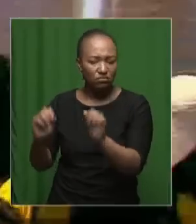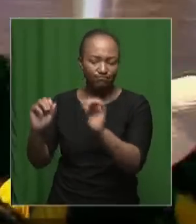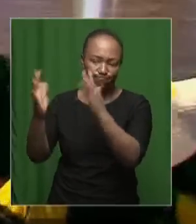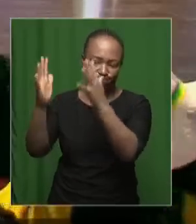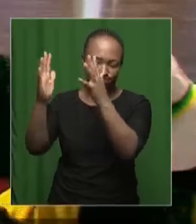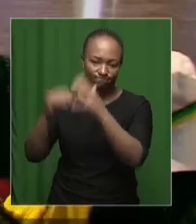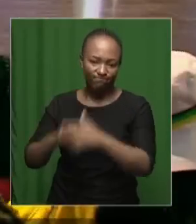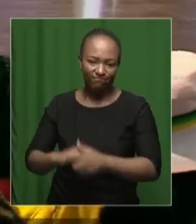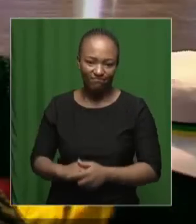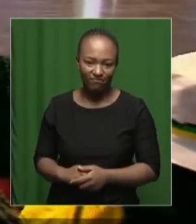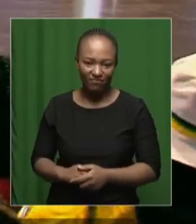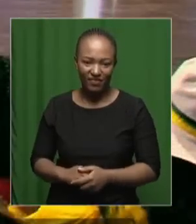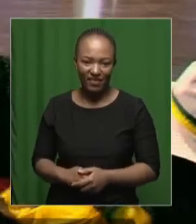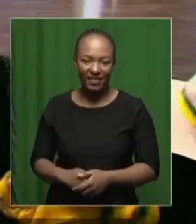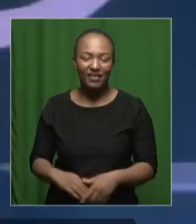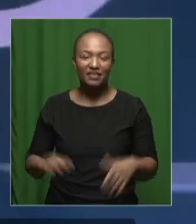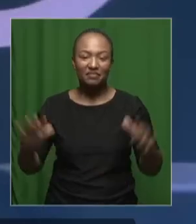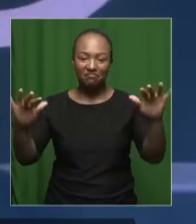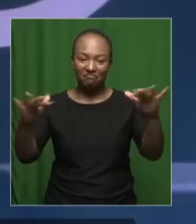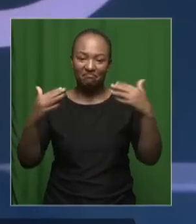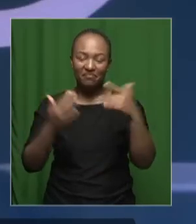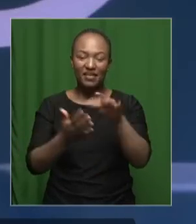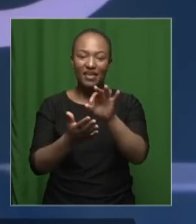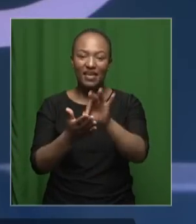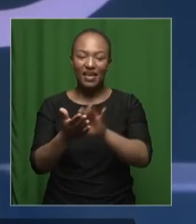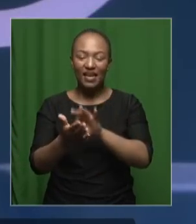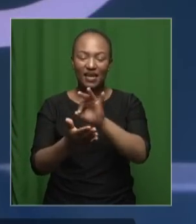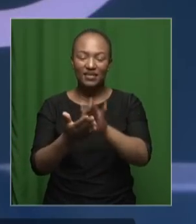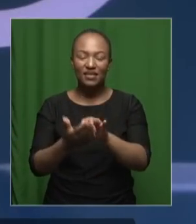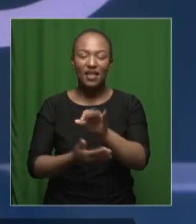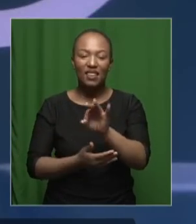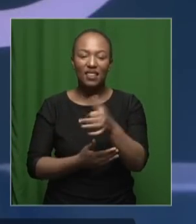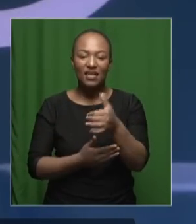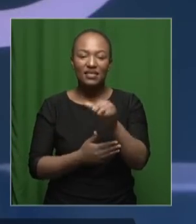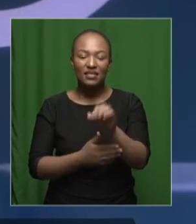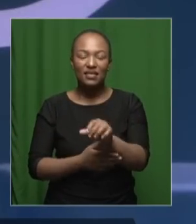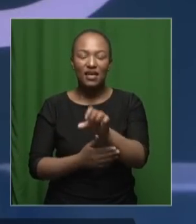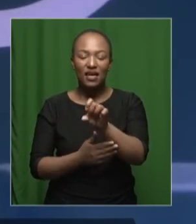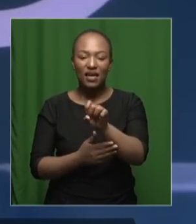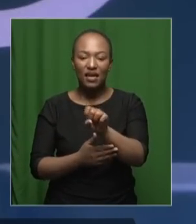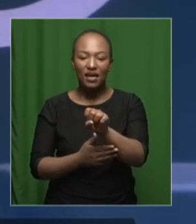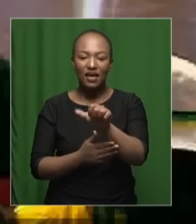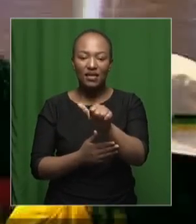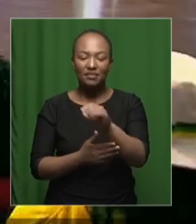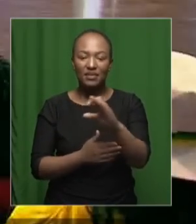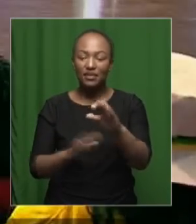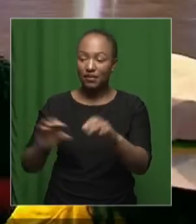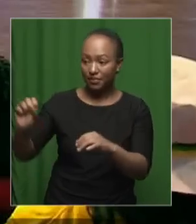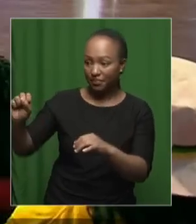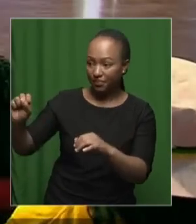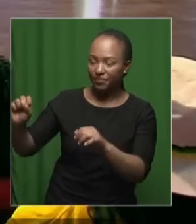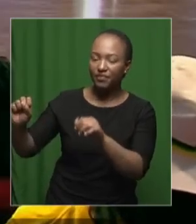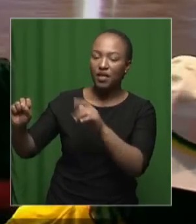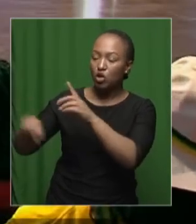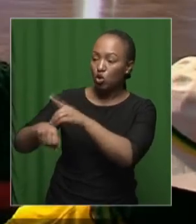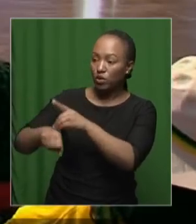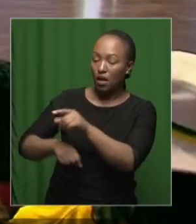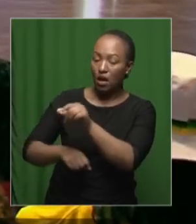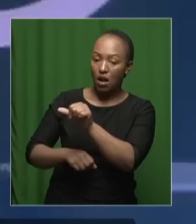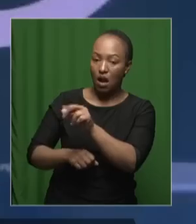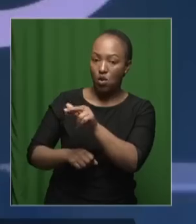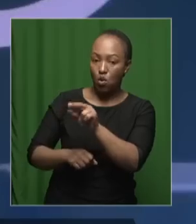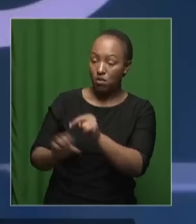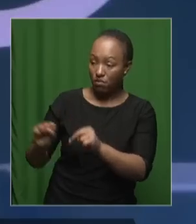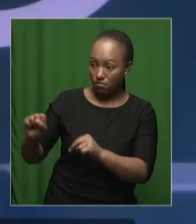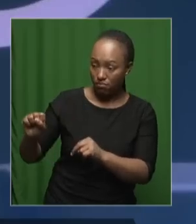You are, of course, watching Elections 360 here on SABC News. Hold up, Dr. Motsoaledi. And because